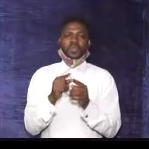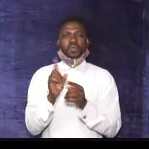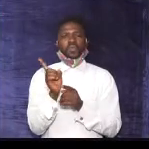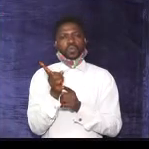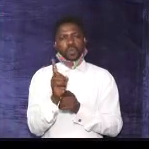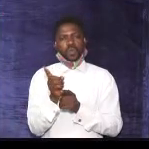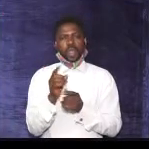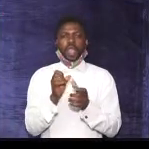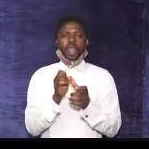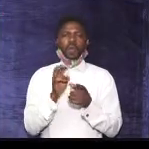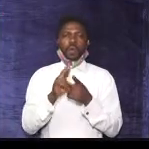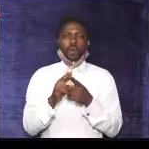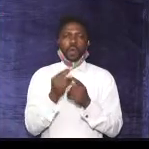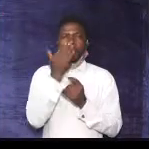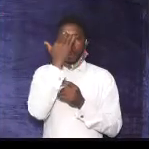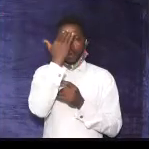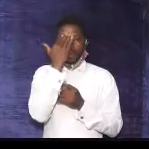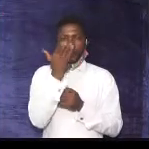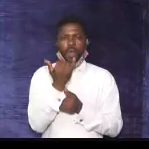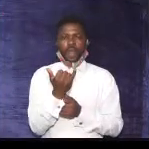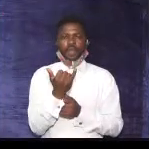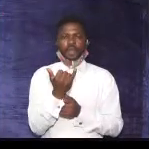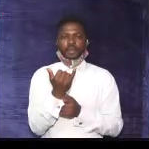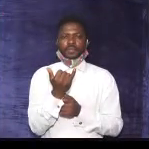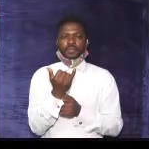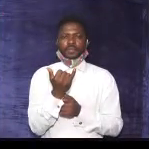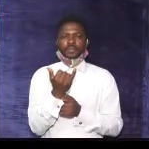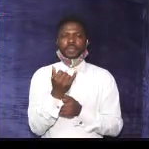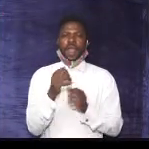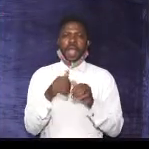when, where, or why.